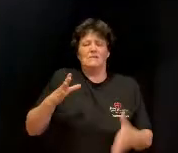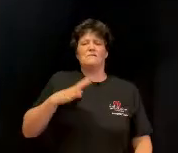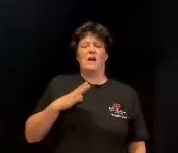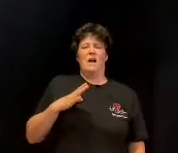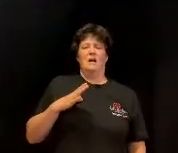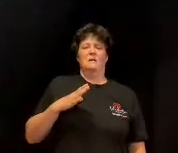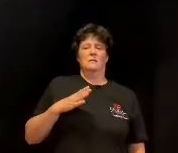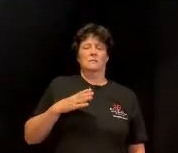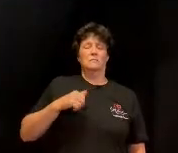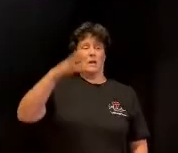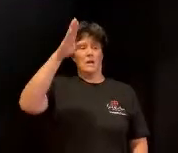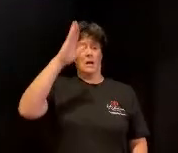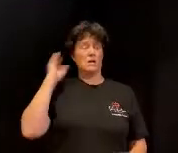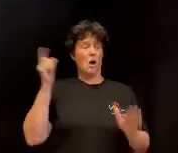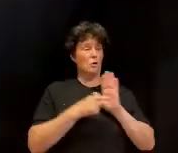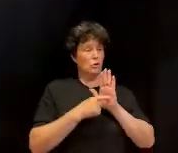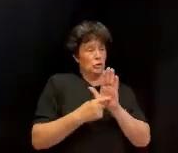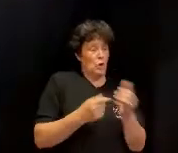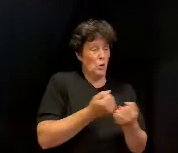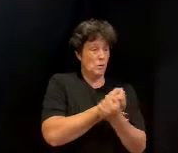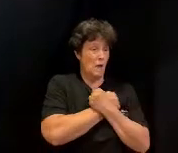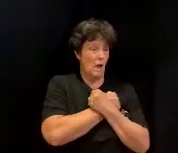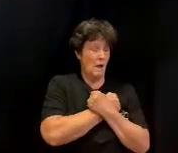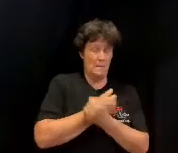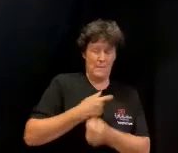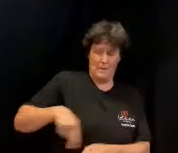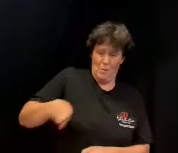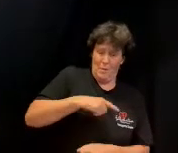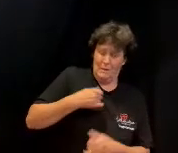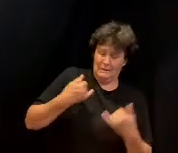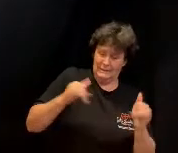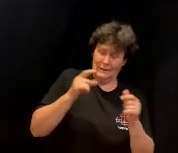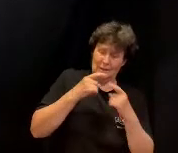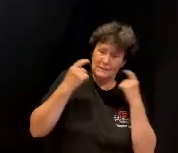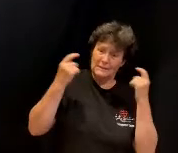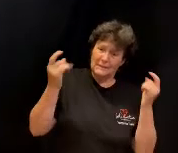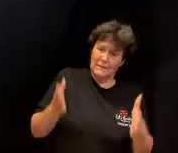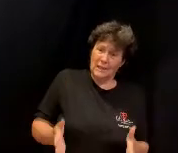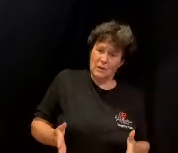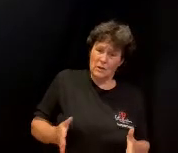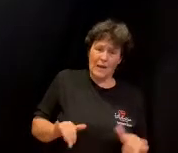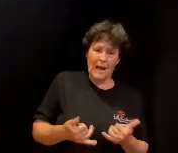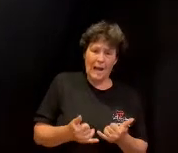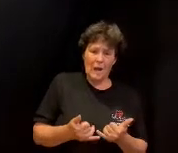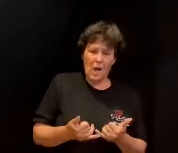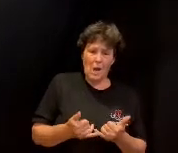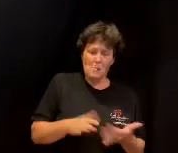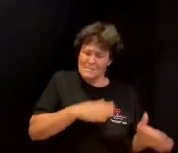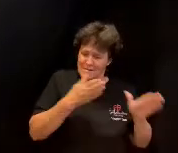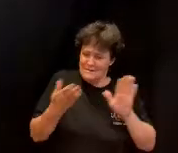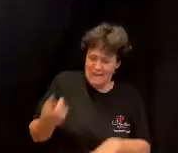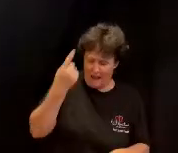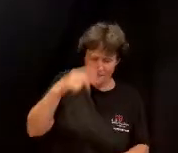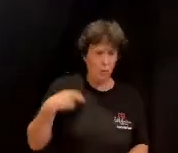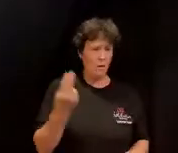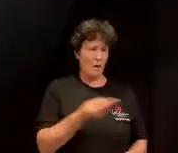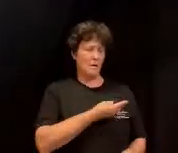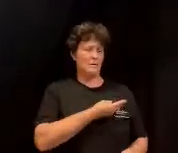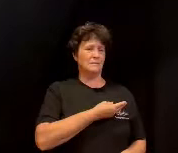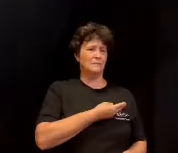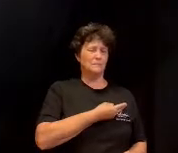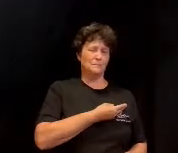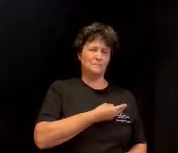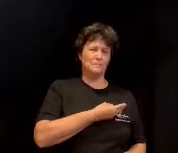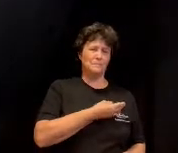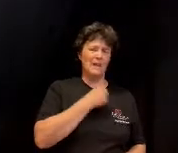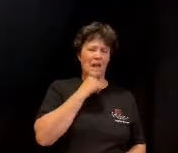demonstrated his love for us while we were yet a sinner. He died for me. But he just doesn't go and sit back and say, yeah, no, Jesus, what